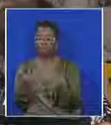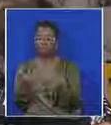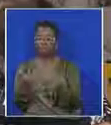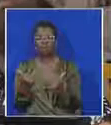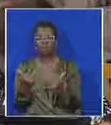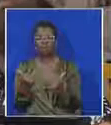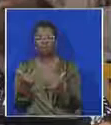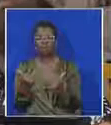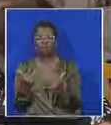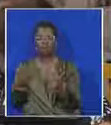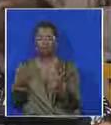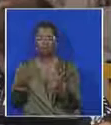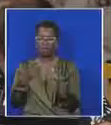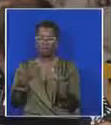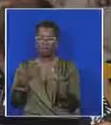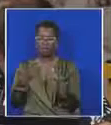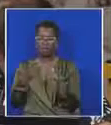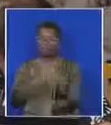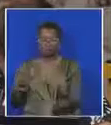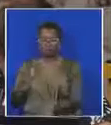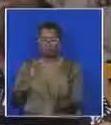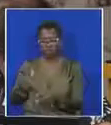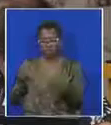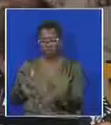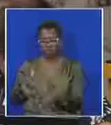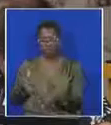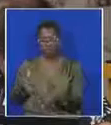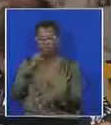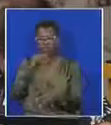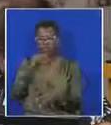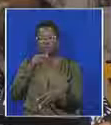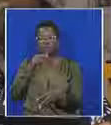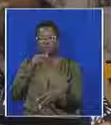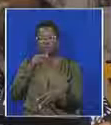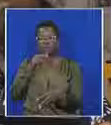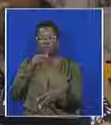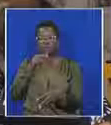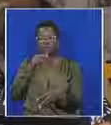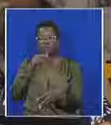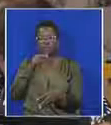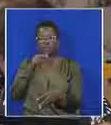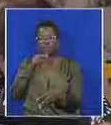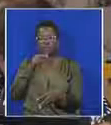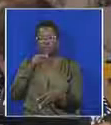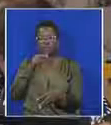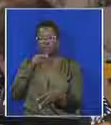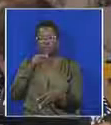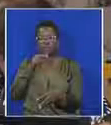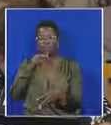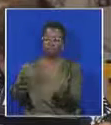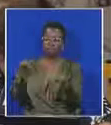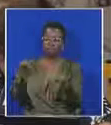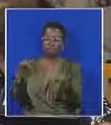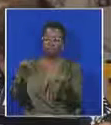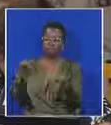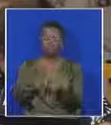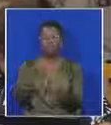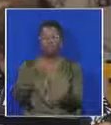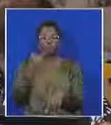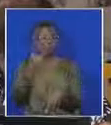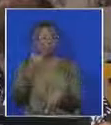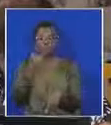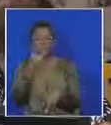become president? You've realized that you've got to get the blood of Marikana off your hands and you've got to stop a sovereign ratings downgrade